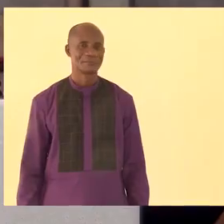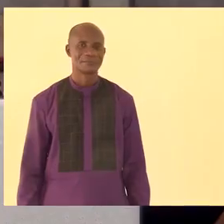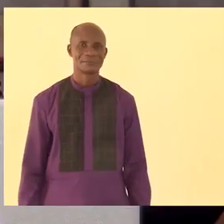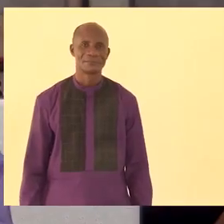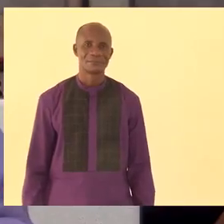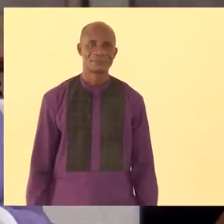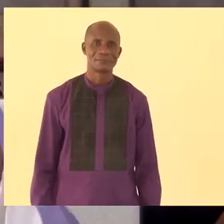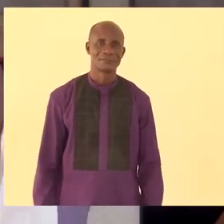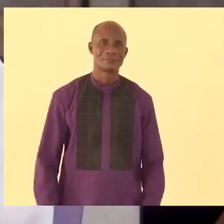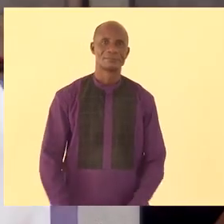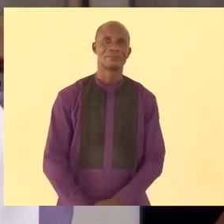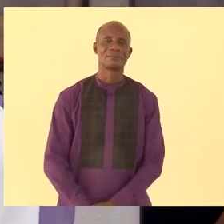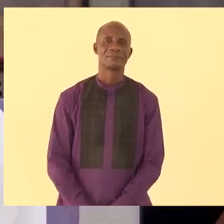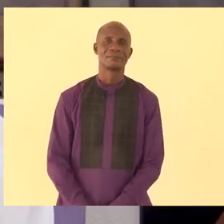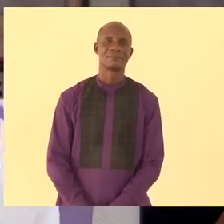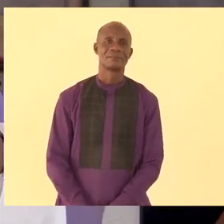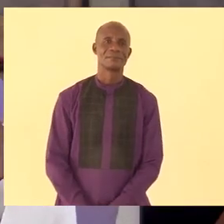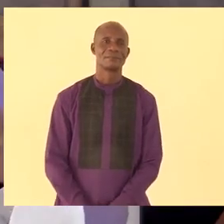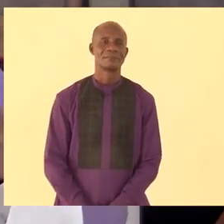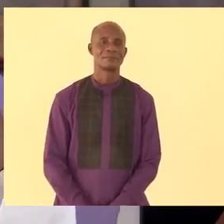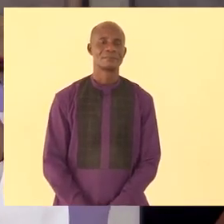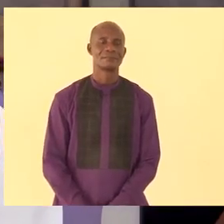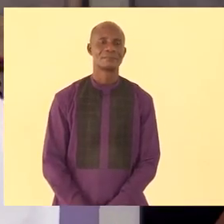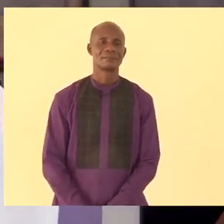Okay, let's put it the other way around.